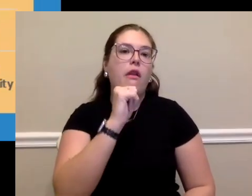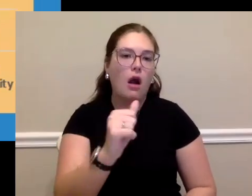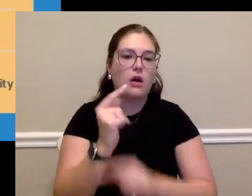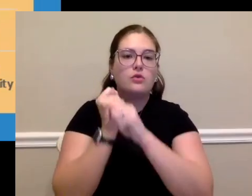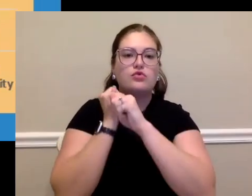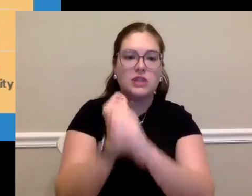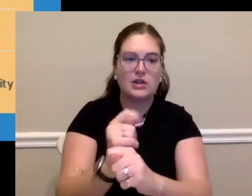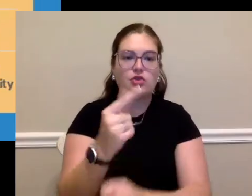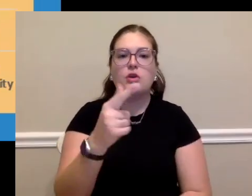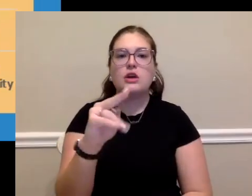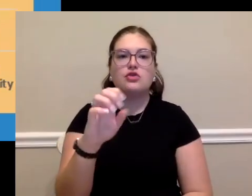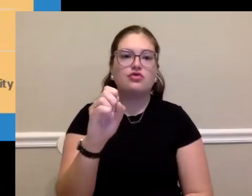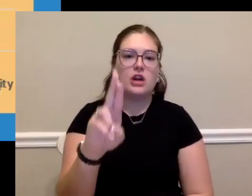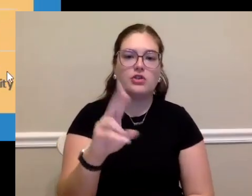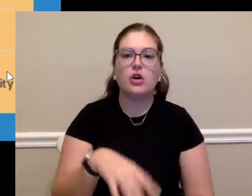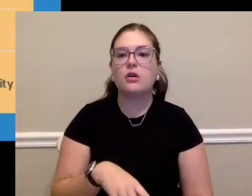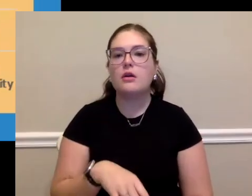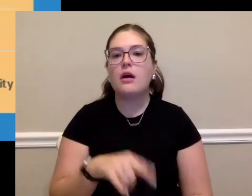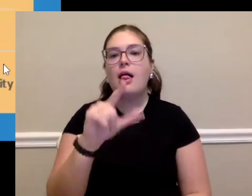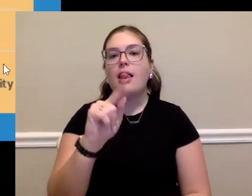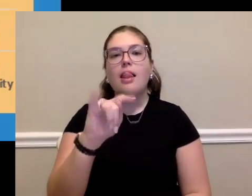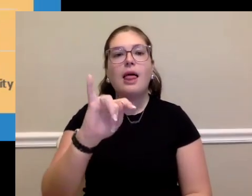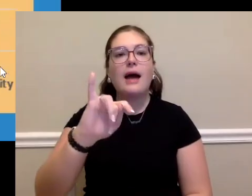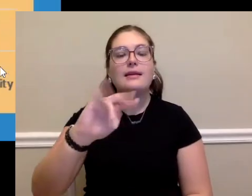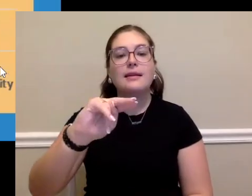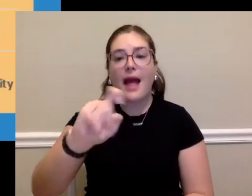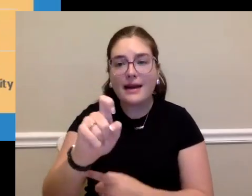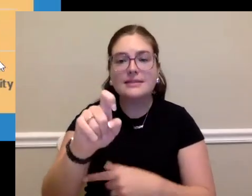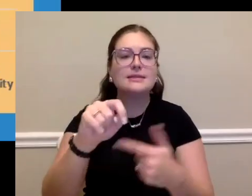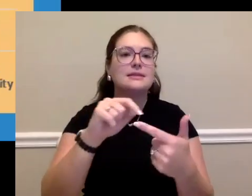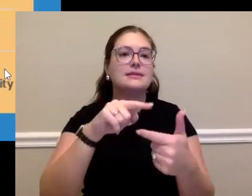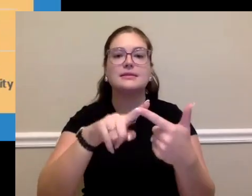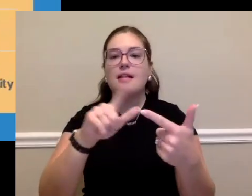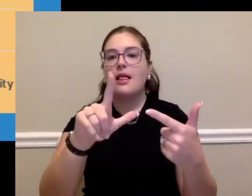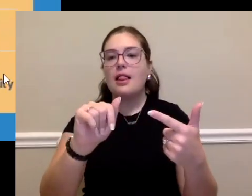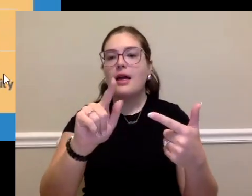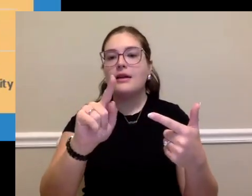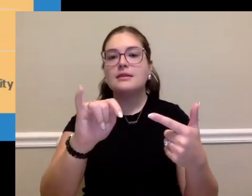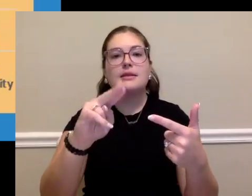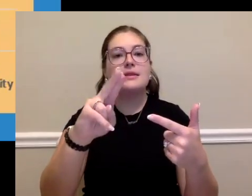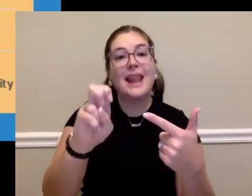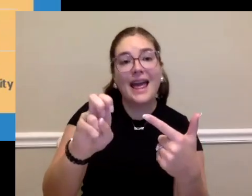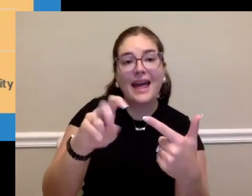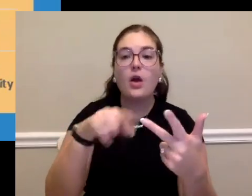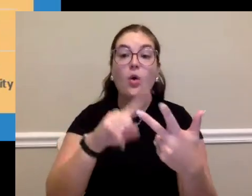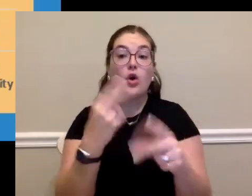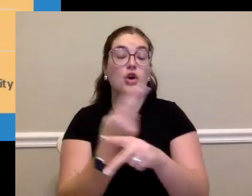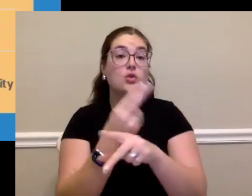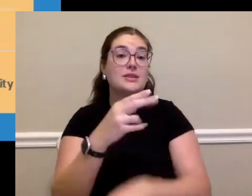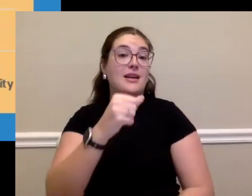Latinx community, Latina community, or using the feminine as a generic